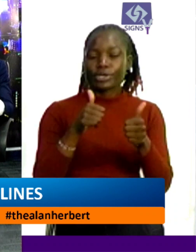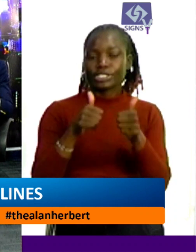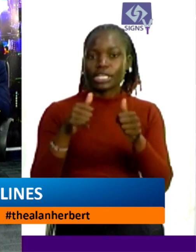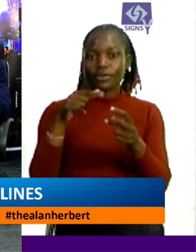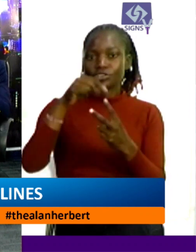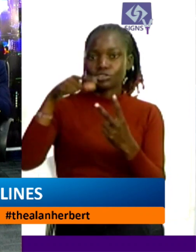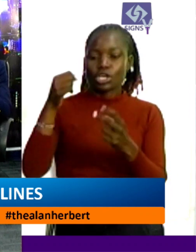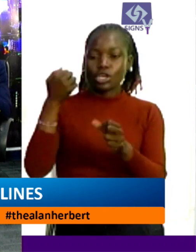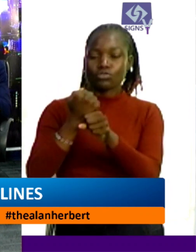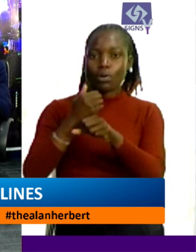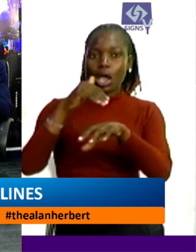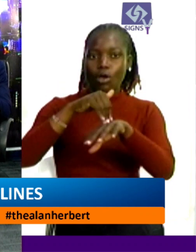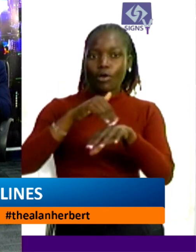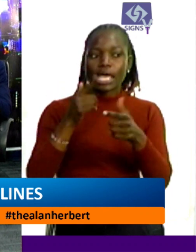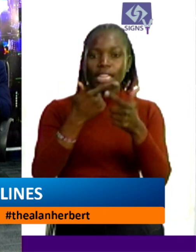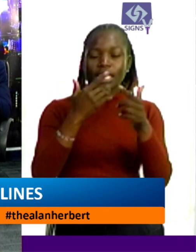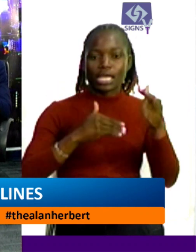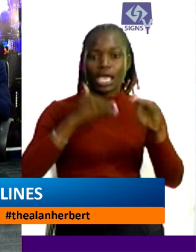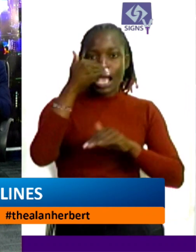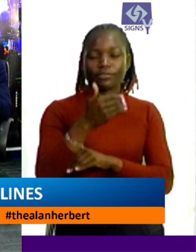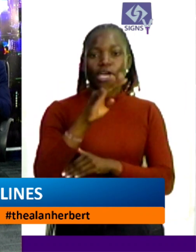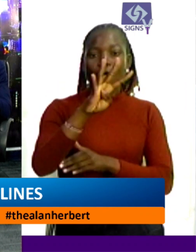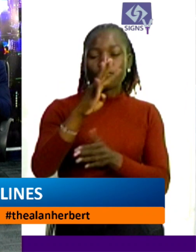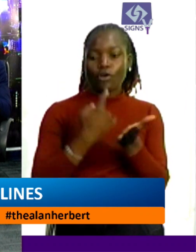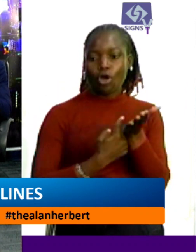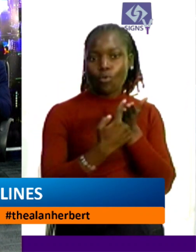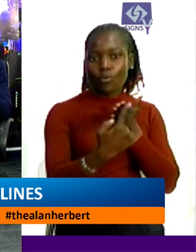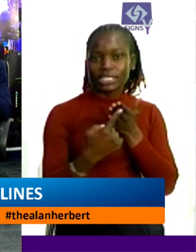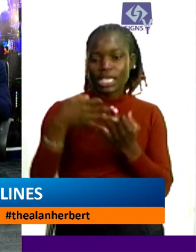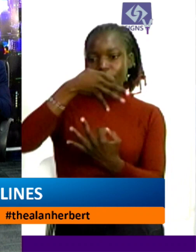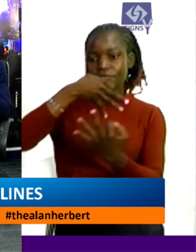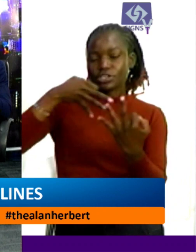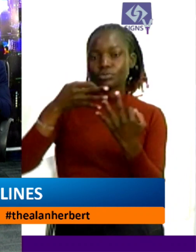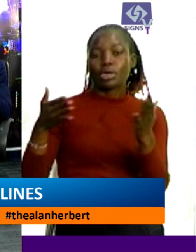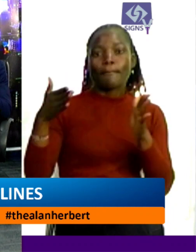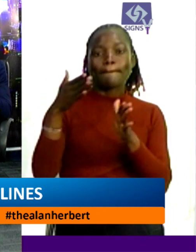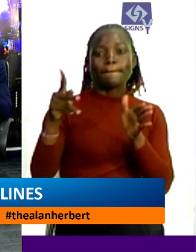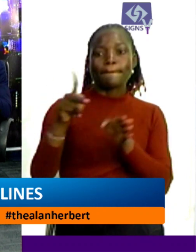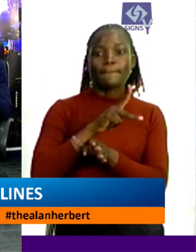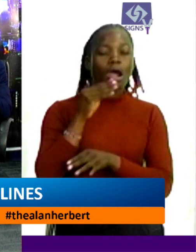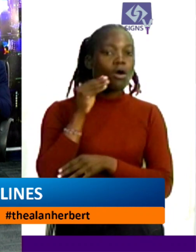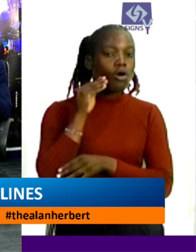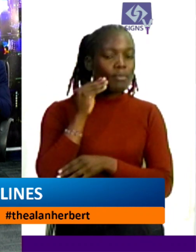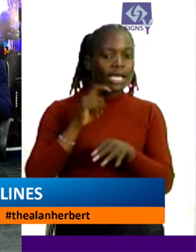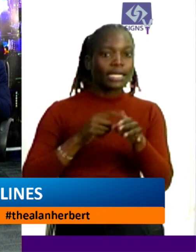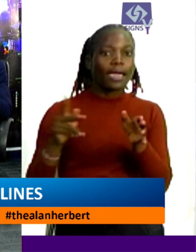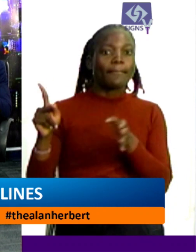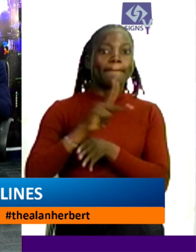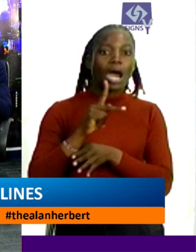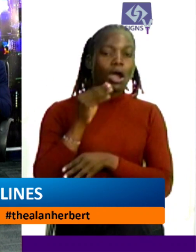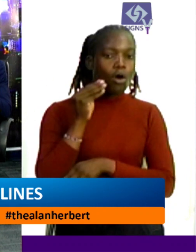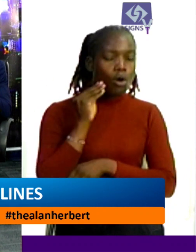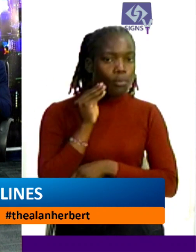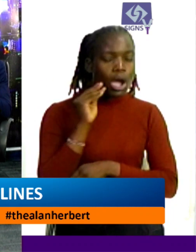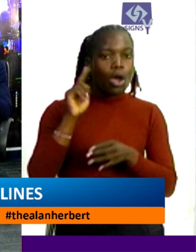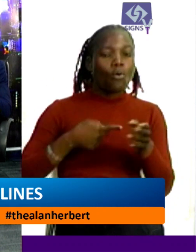to work on. Then after the 4 weeks fellowship, they will return back home, and when they return back home,